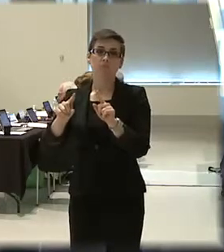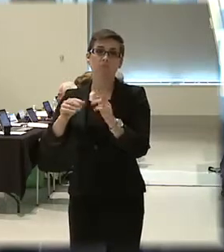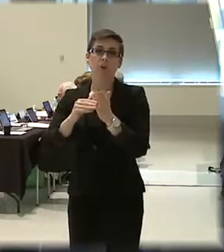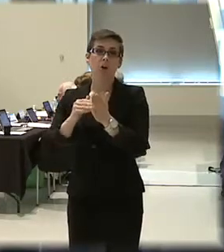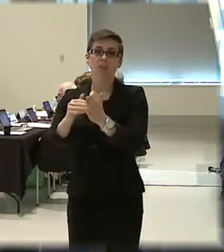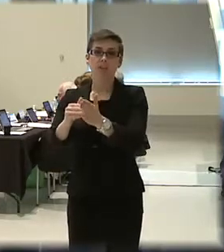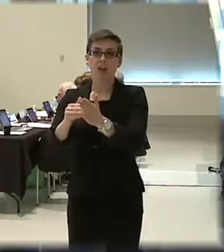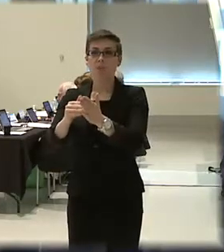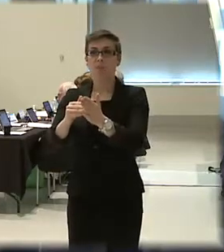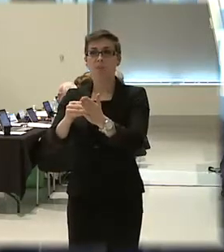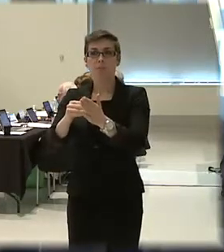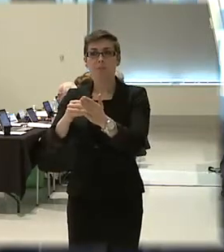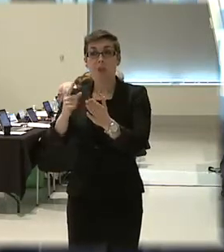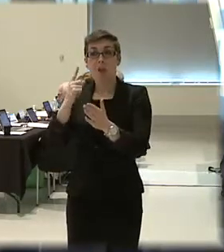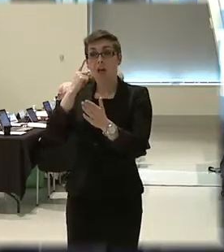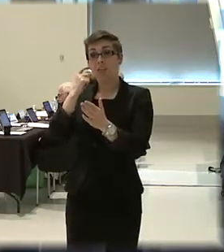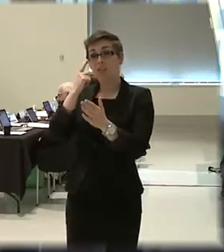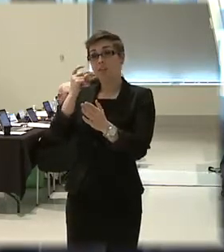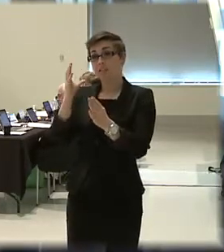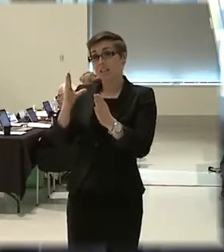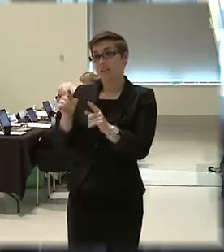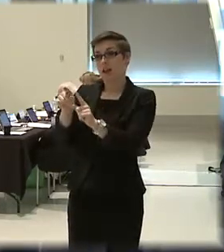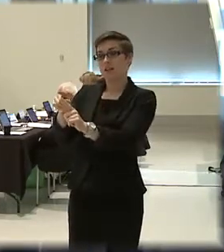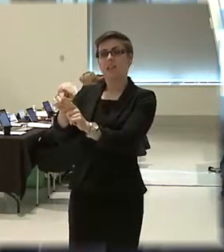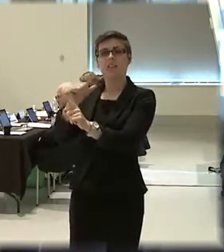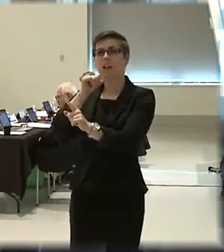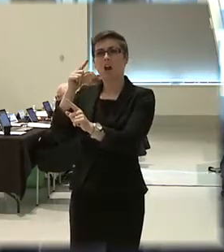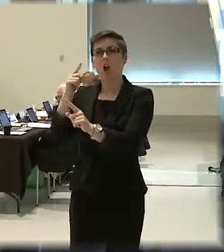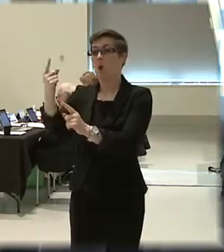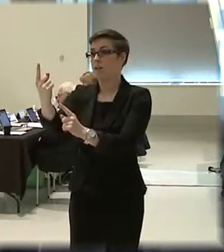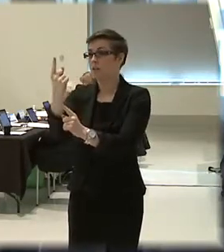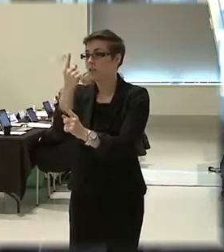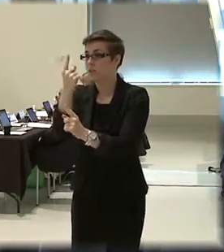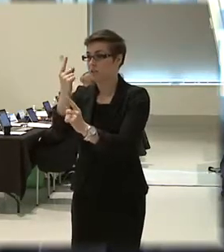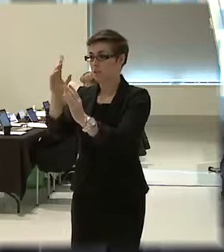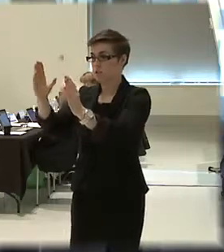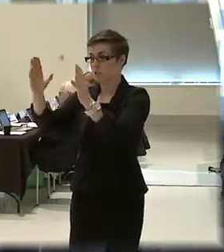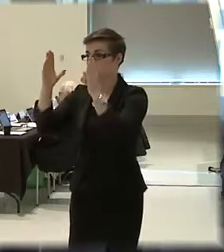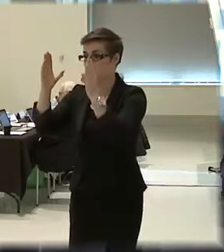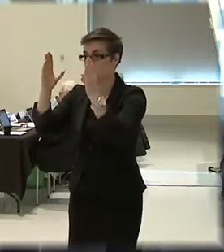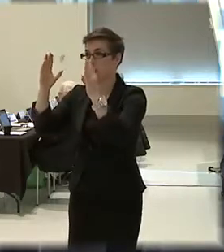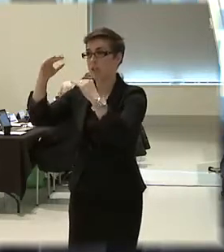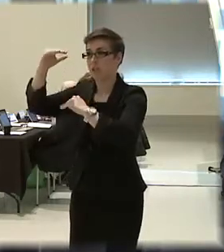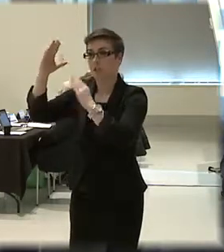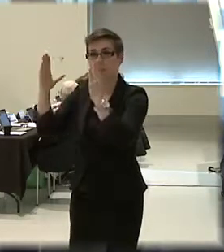line up perfectly in front of every camera available to be arrested.